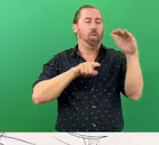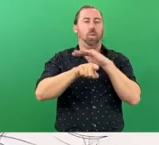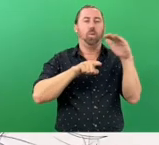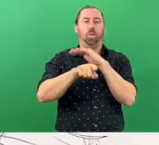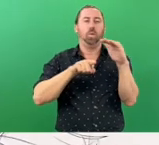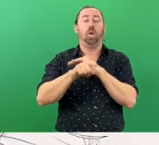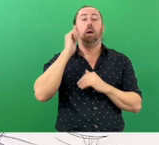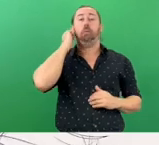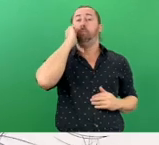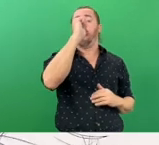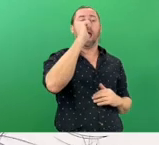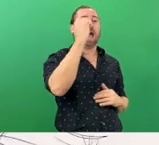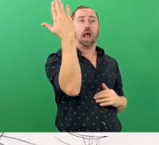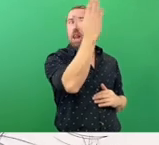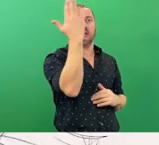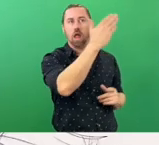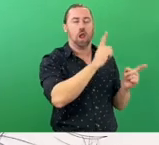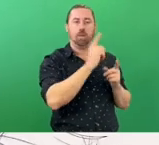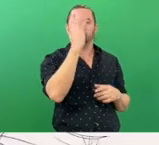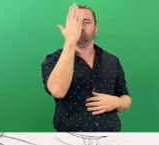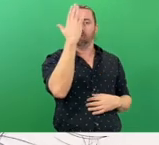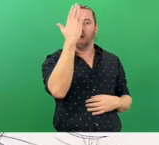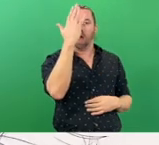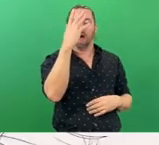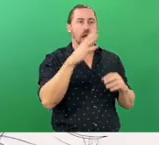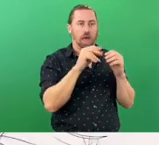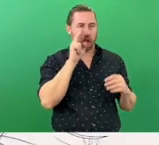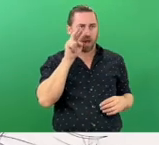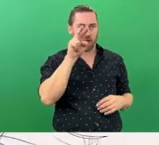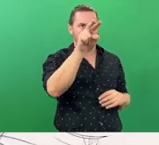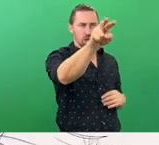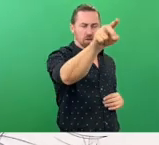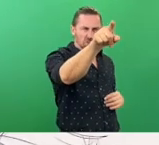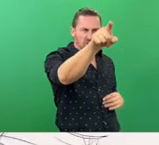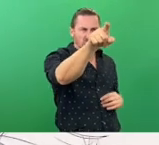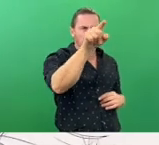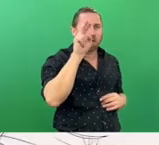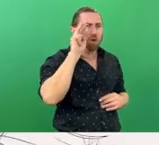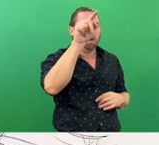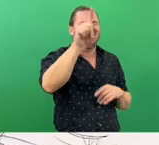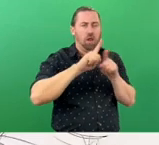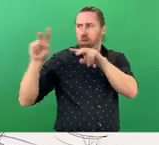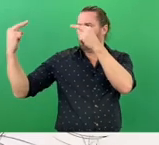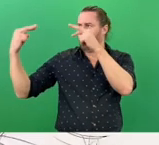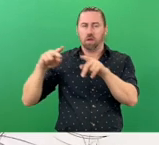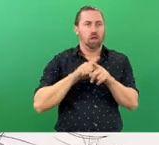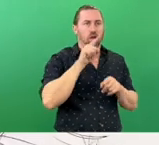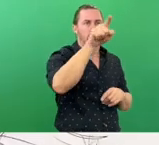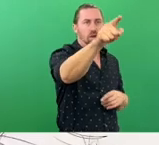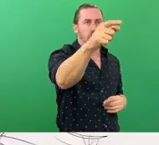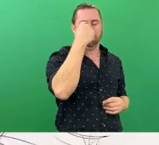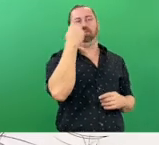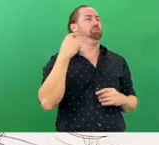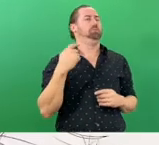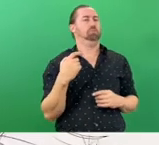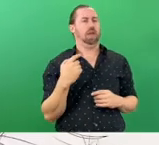tunnels, all the black glass would become like mirror, and you can make eye contact by looking into the reflection, which is something you're never supposed to do on the subway. You